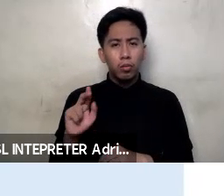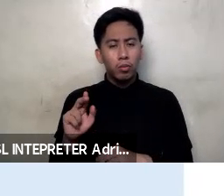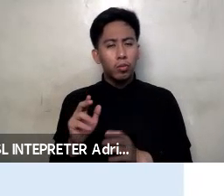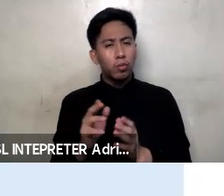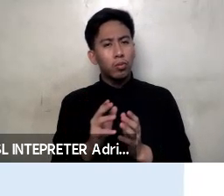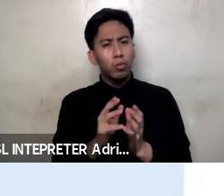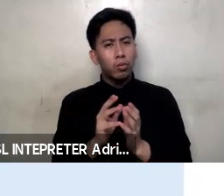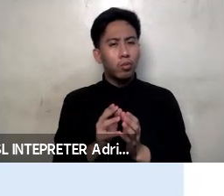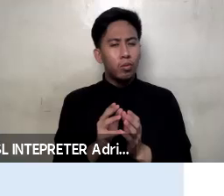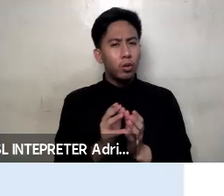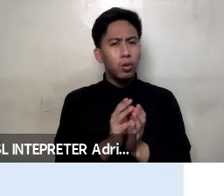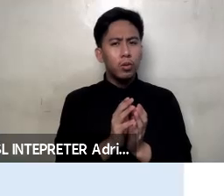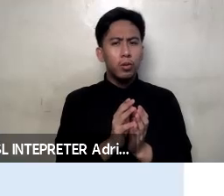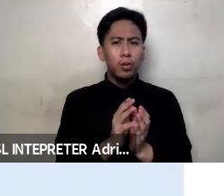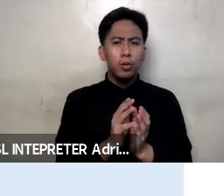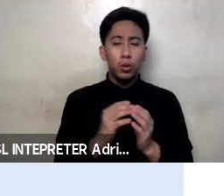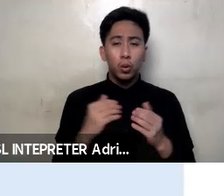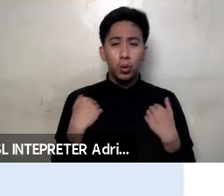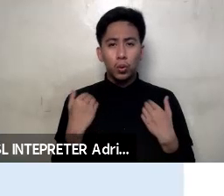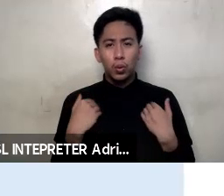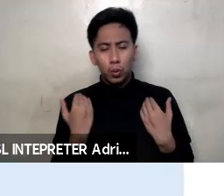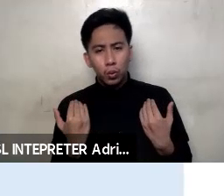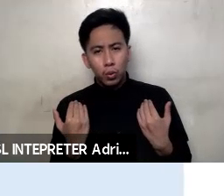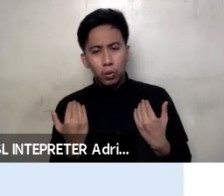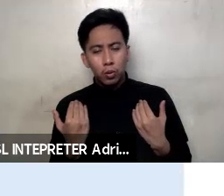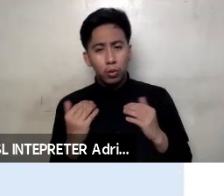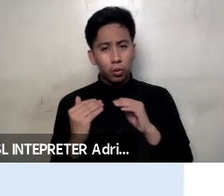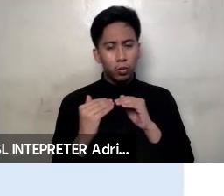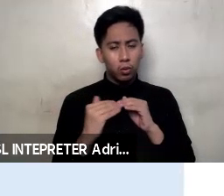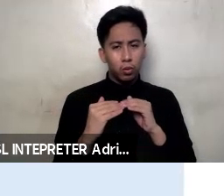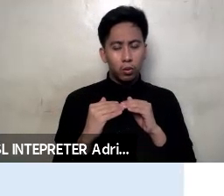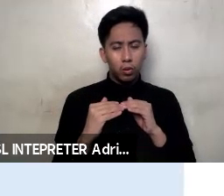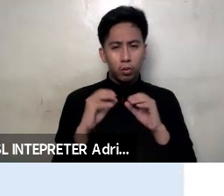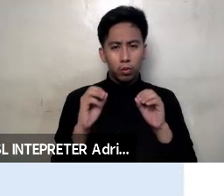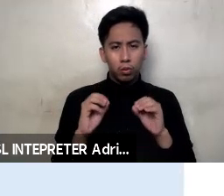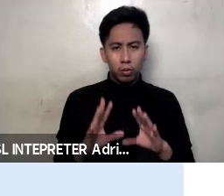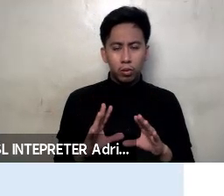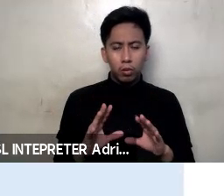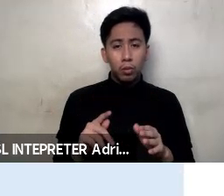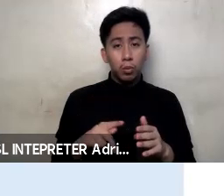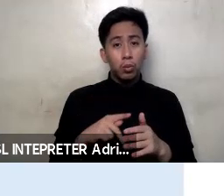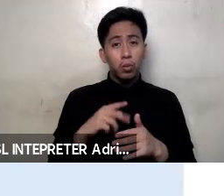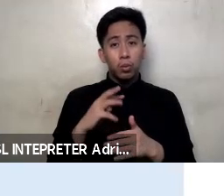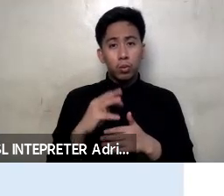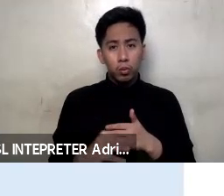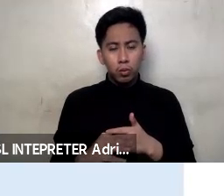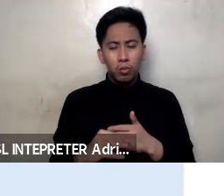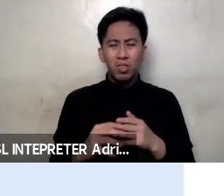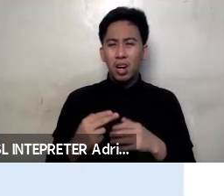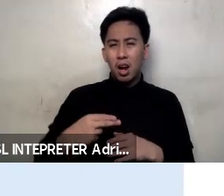Municipality of Siayan, youth were tapped as peer educators to curb down the highest teenage